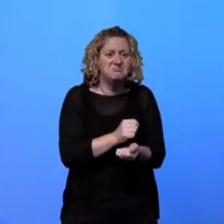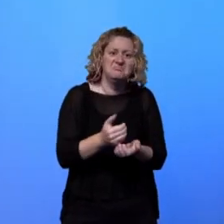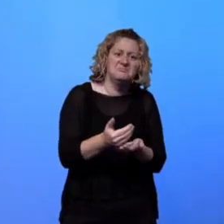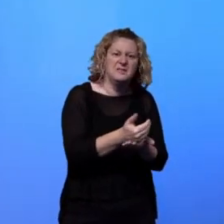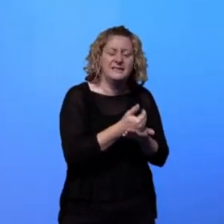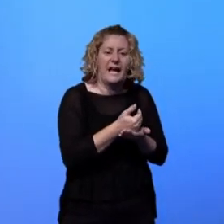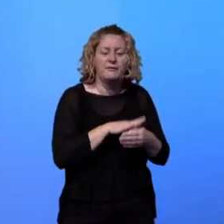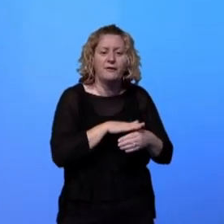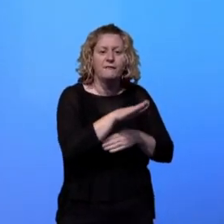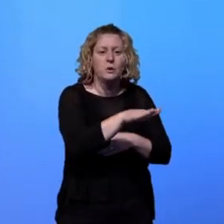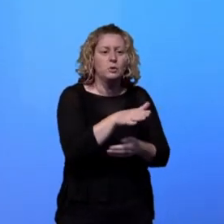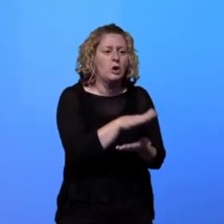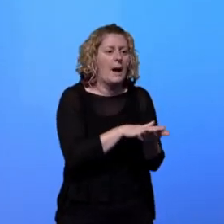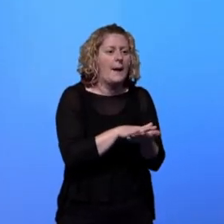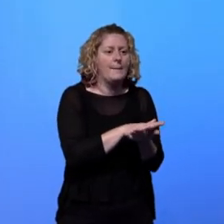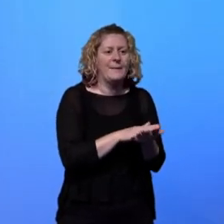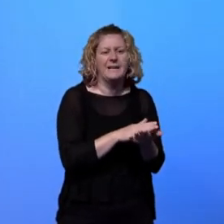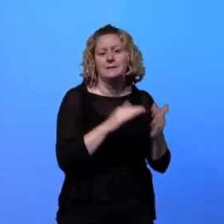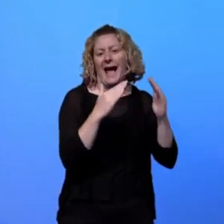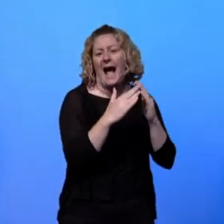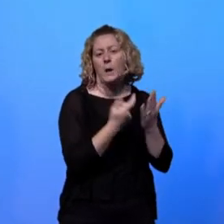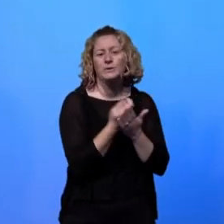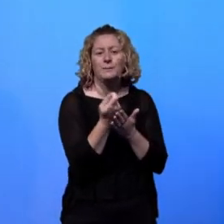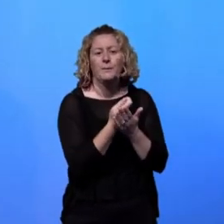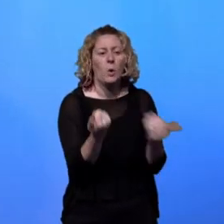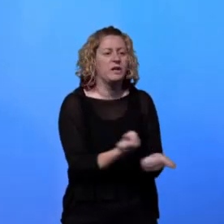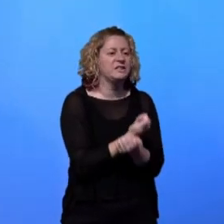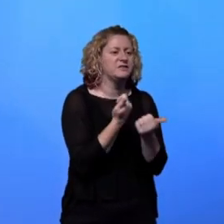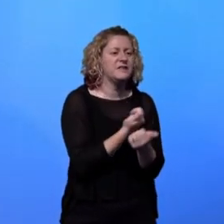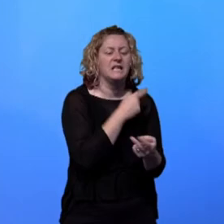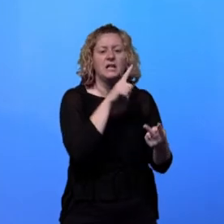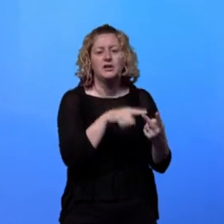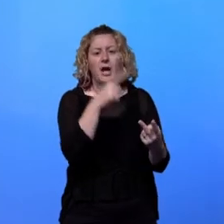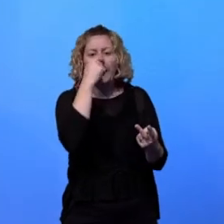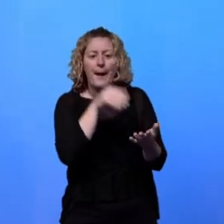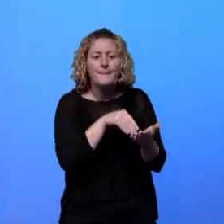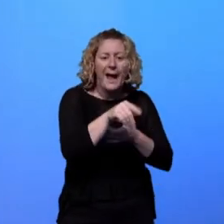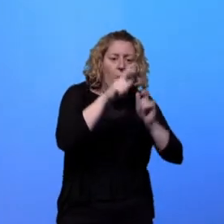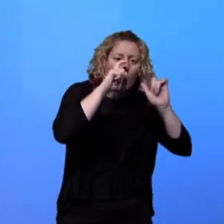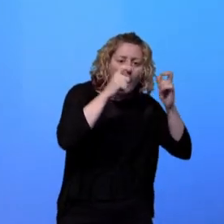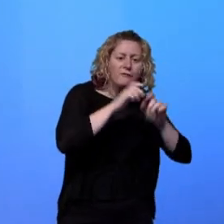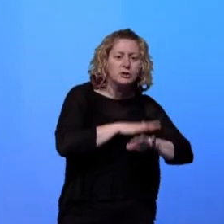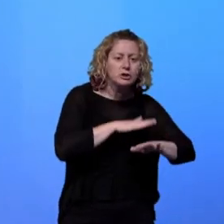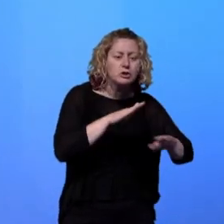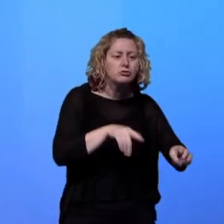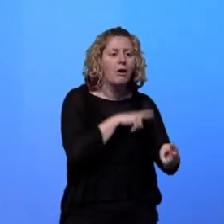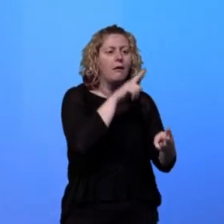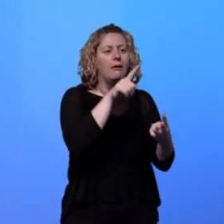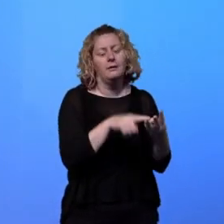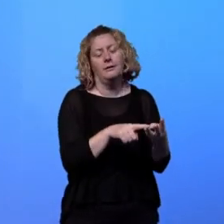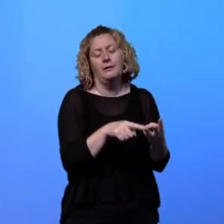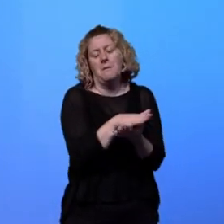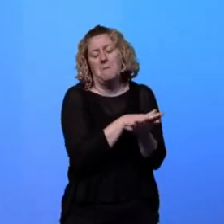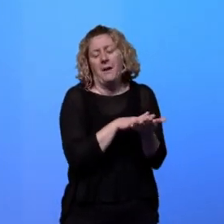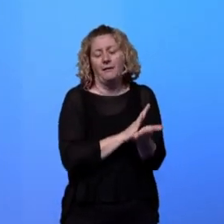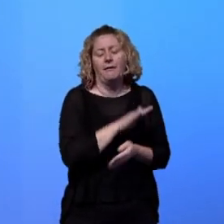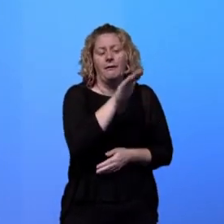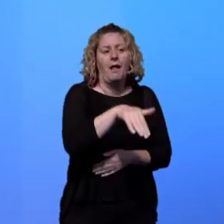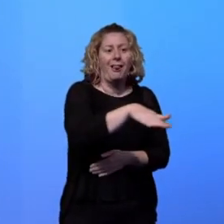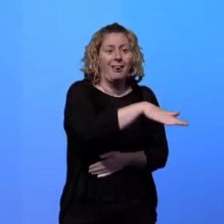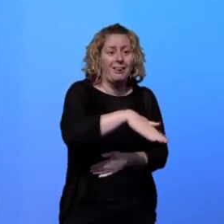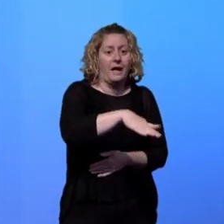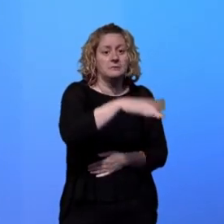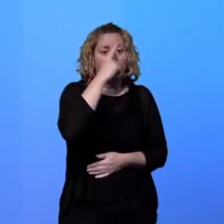paid, the mortgage will be paid off. When they enter the land, they can get the land they want. And of course, what he had not done, and brothers and sisters, this